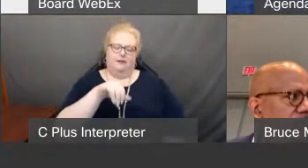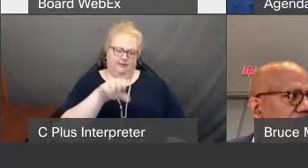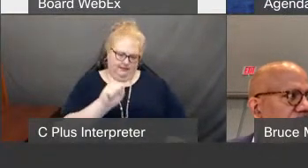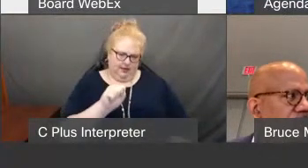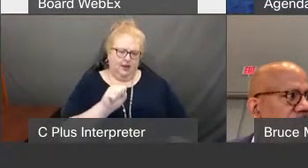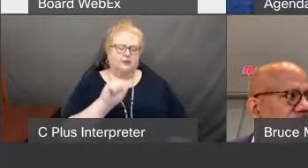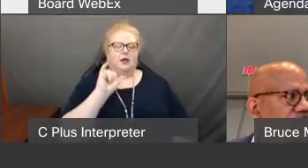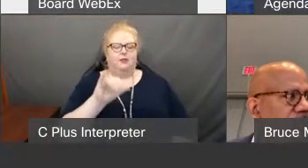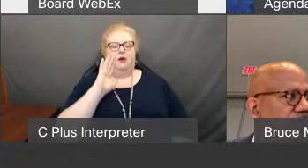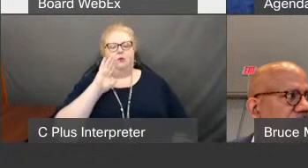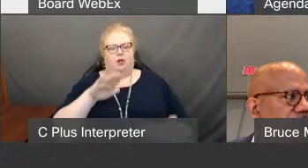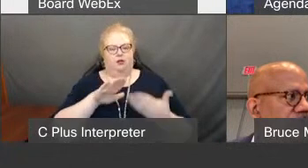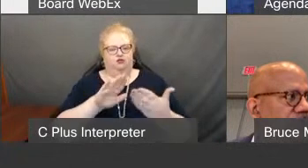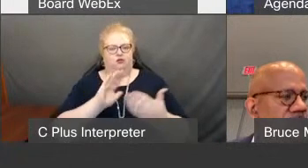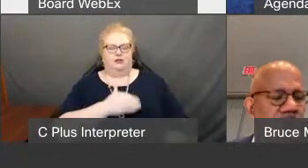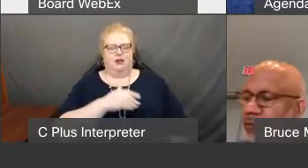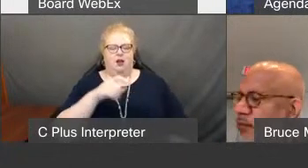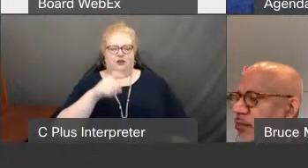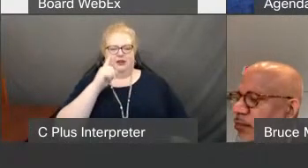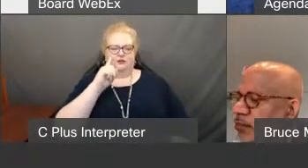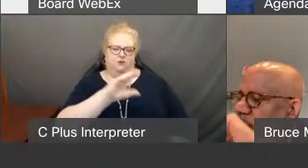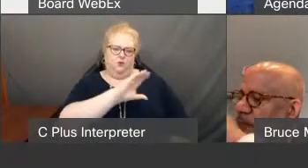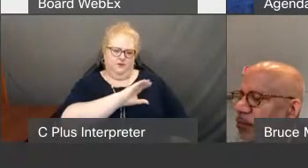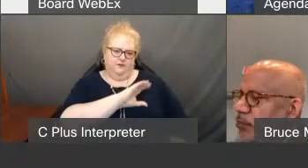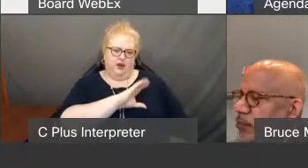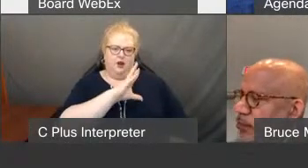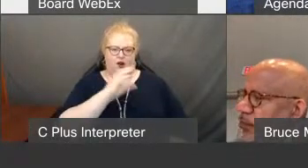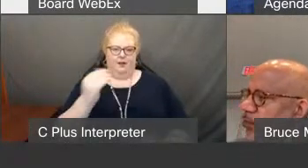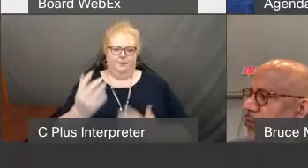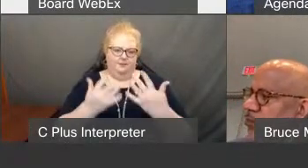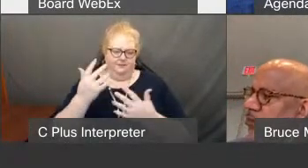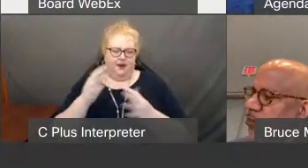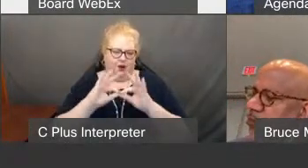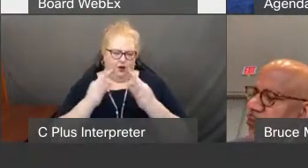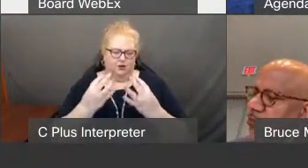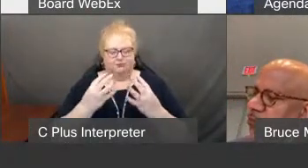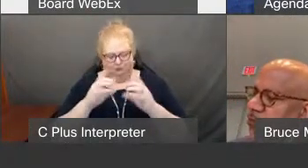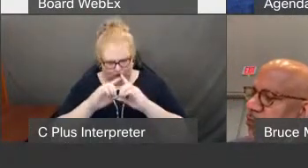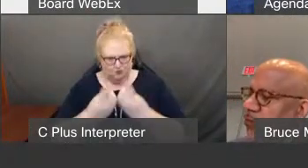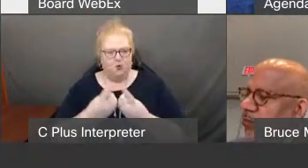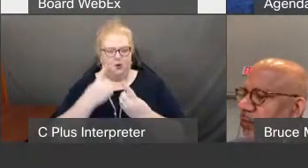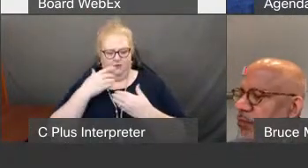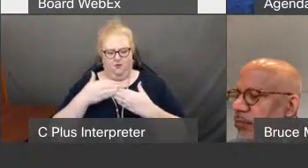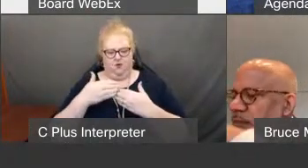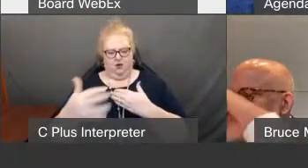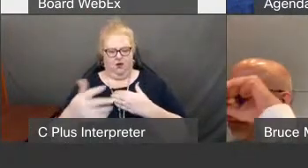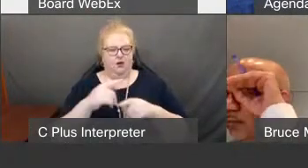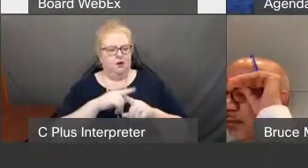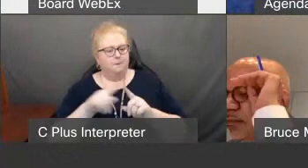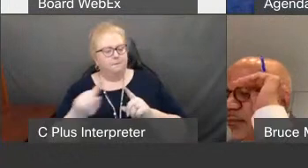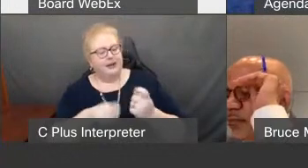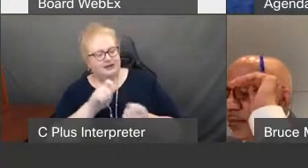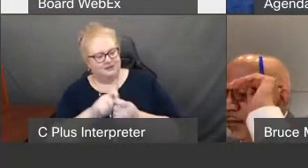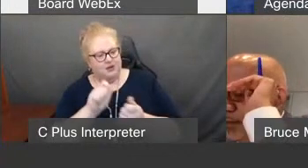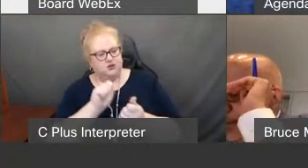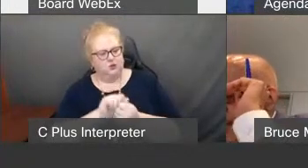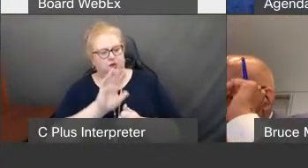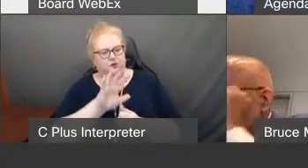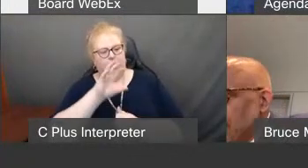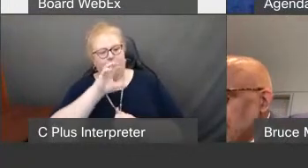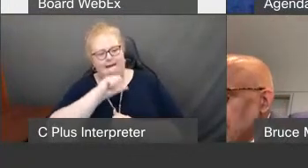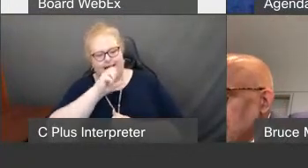and police with what we got spread it for fire and police over the next. But especially the aging apparatus